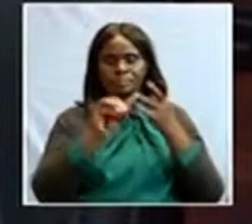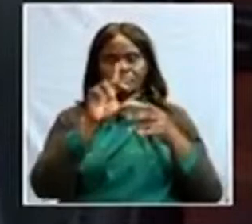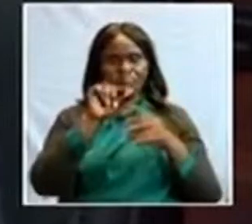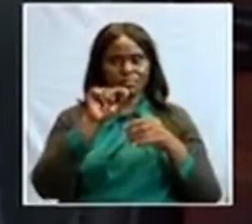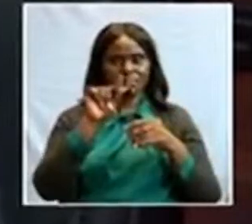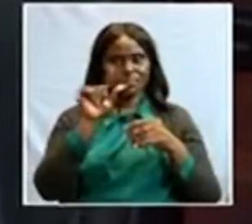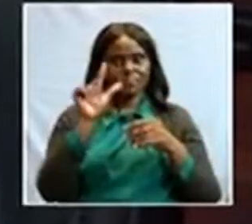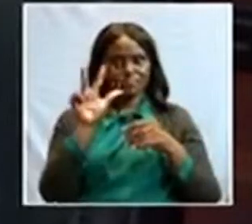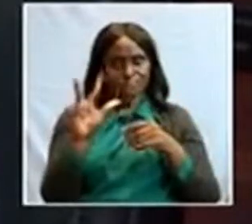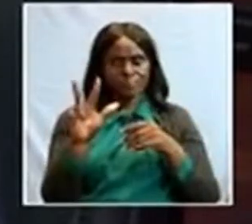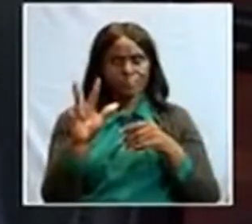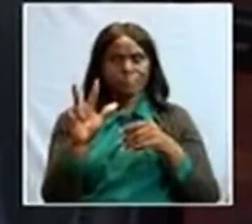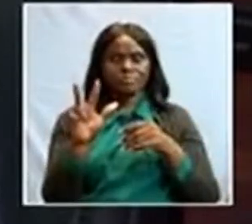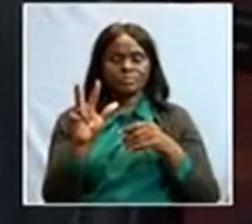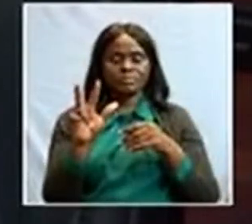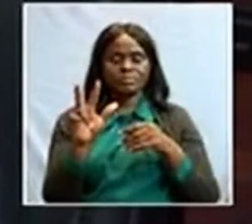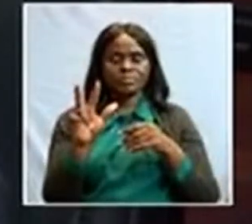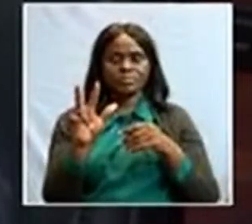2023.